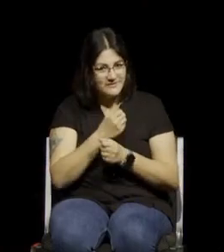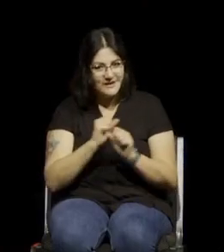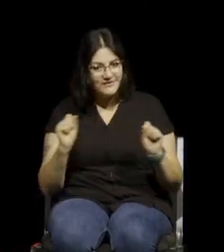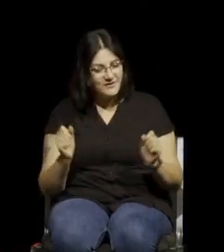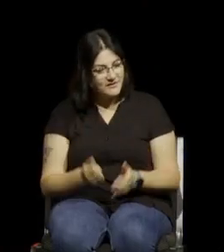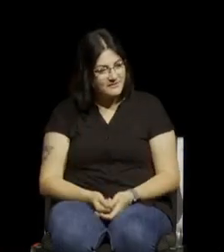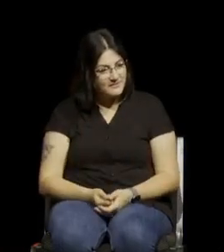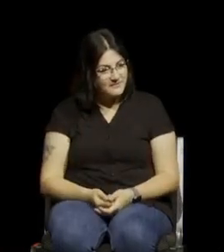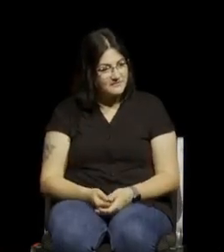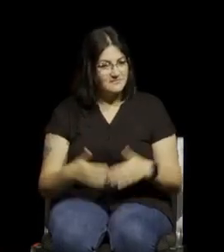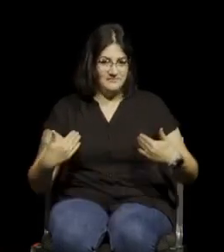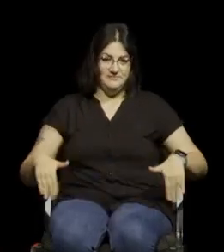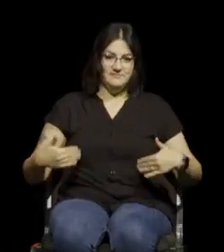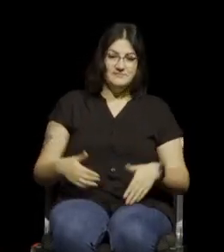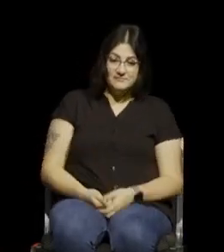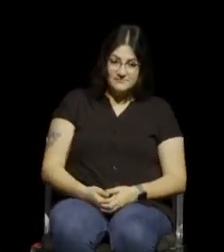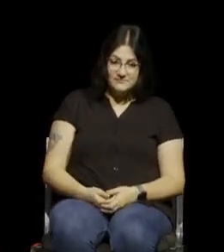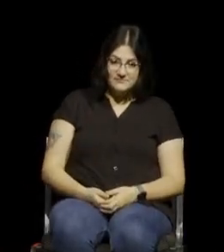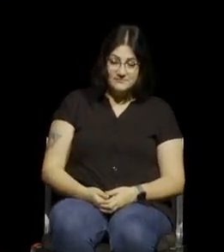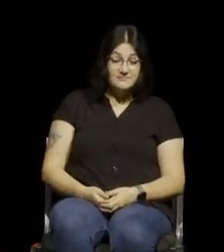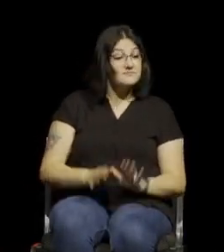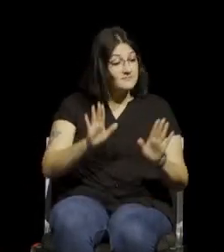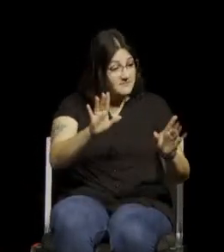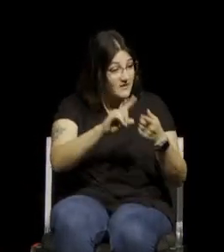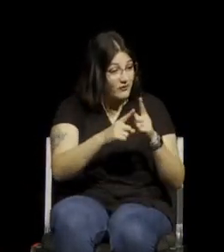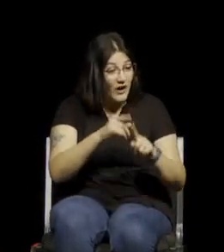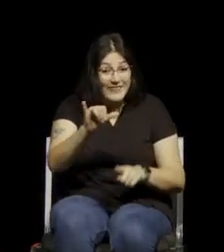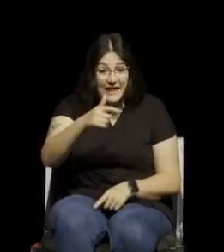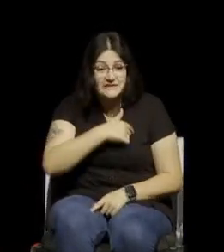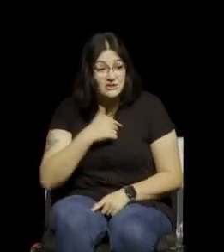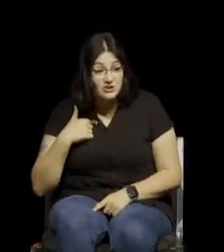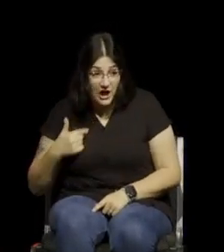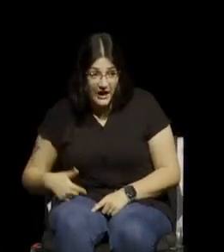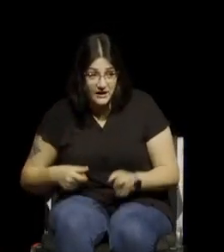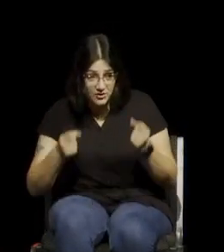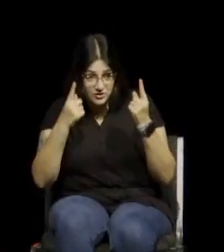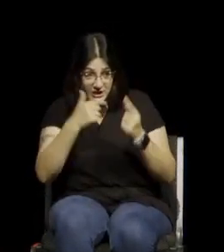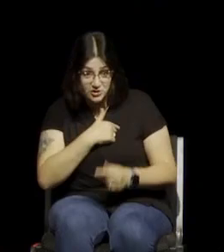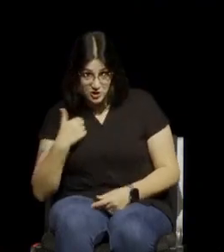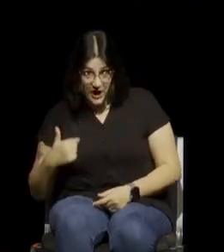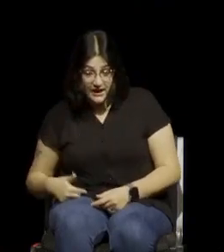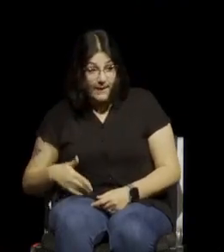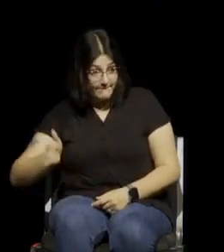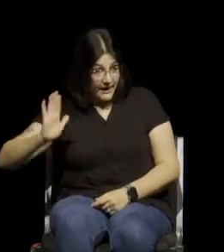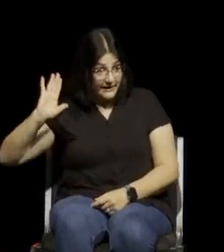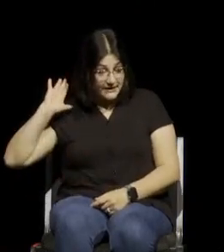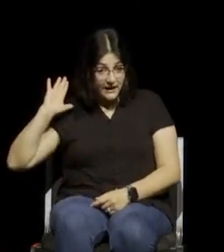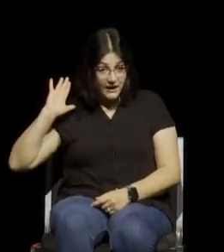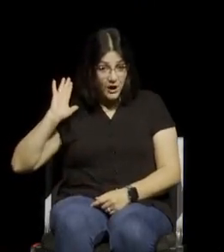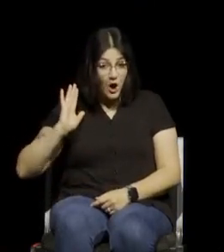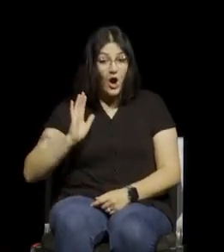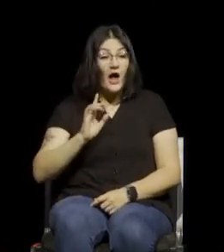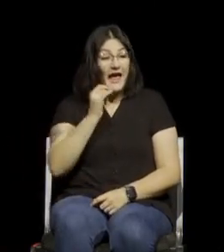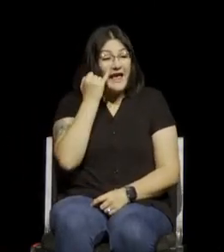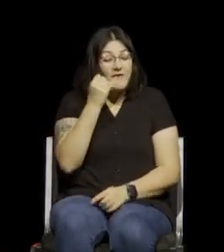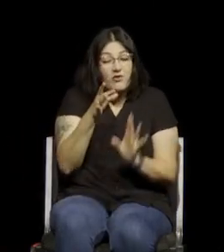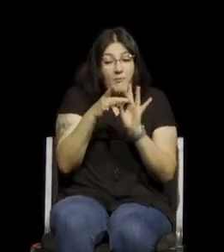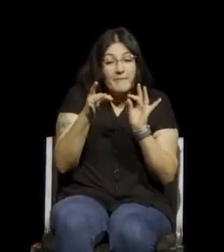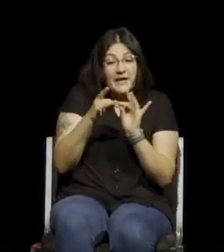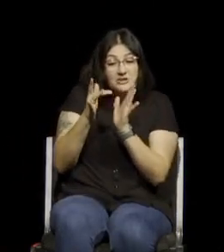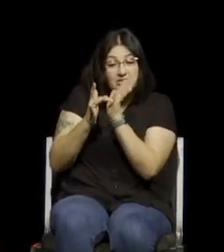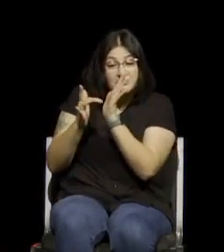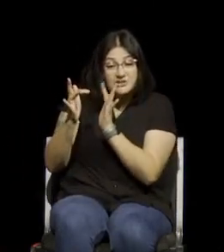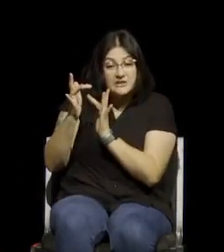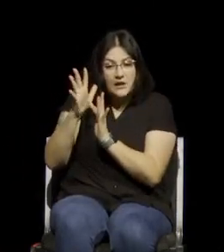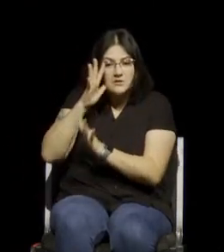in Jesus Christ. Friends, that's in China, where then one mention of the name of Jesus and